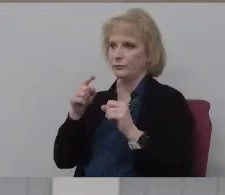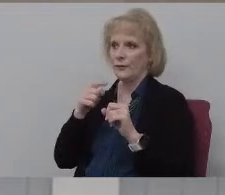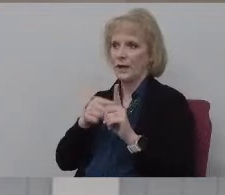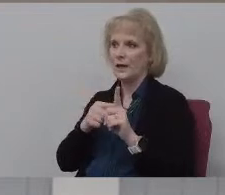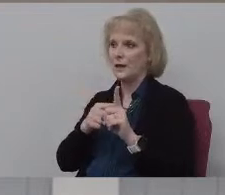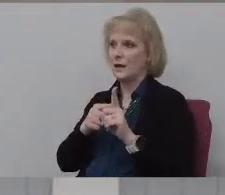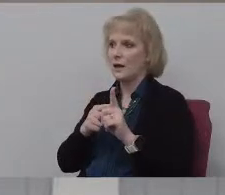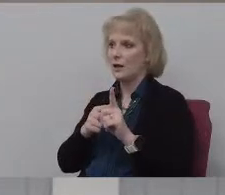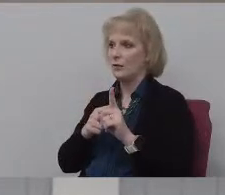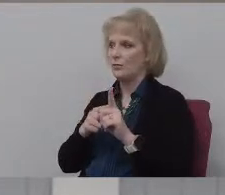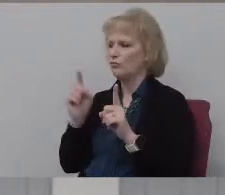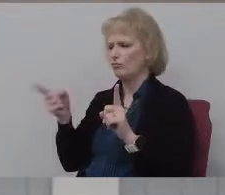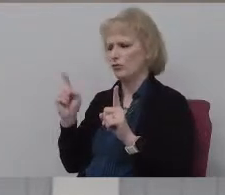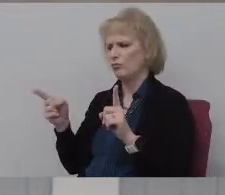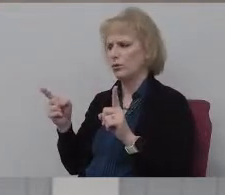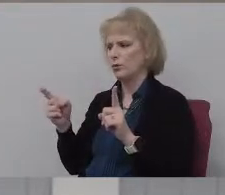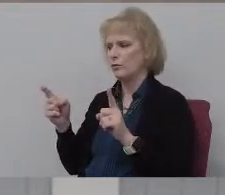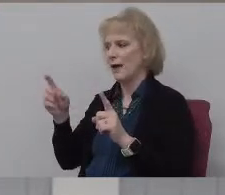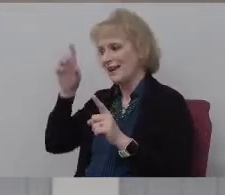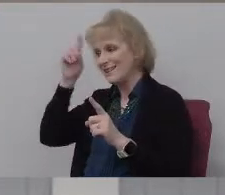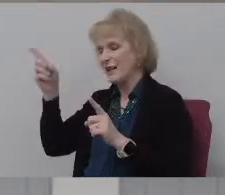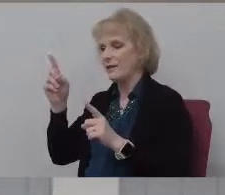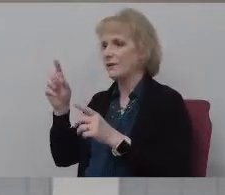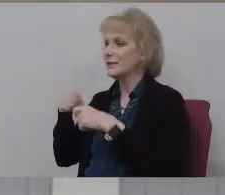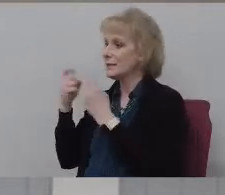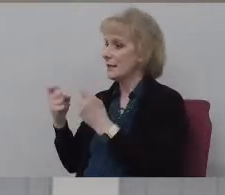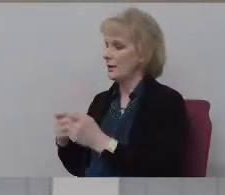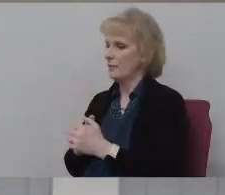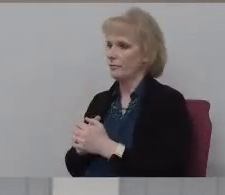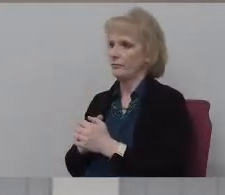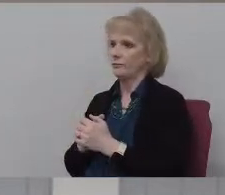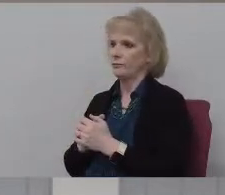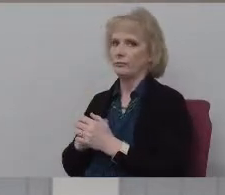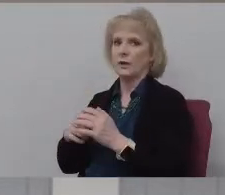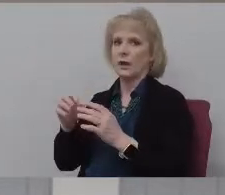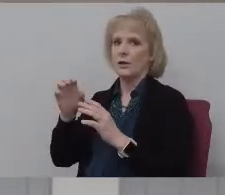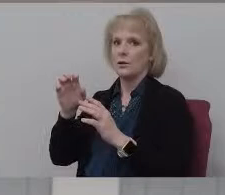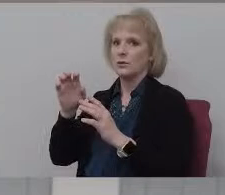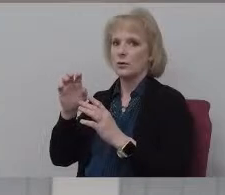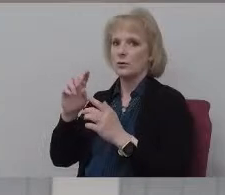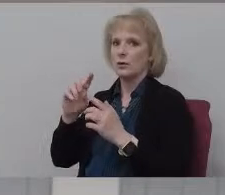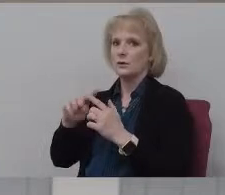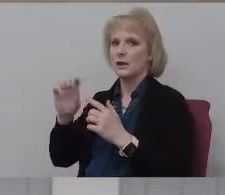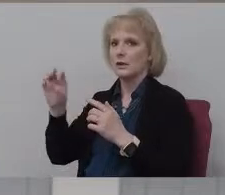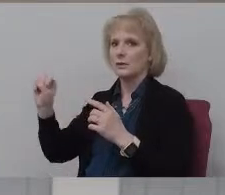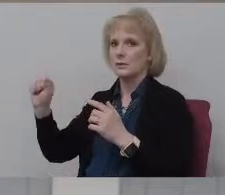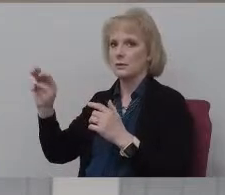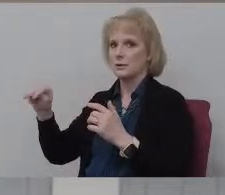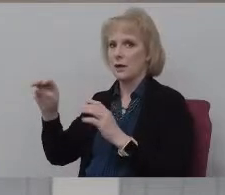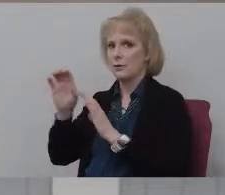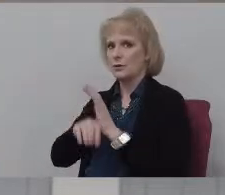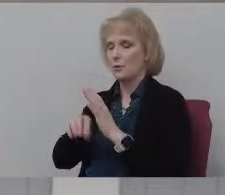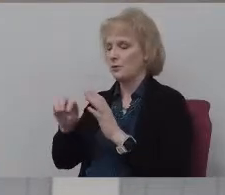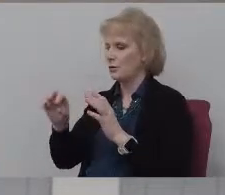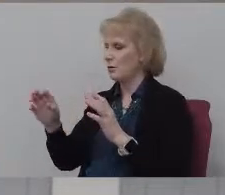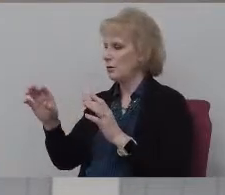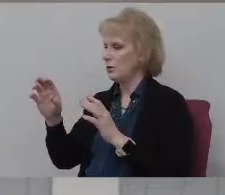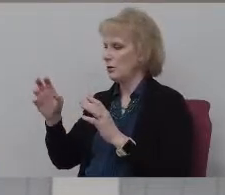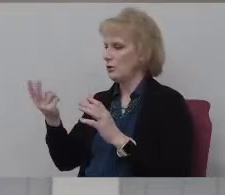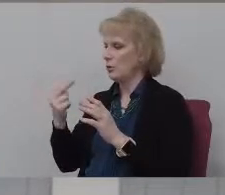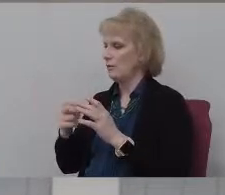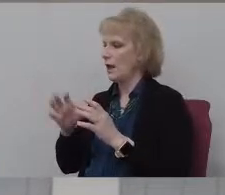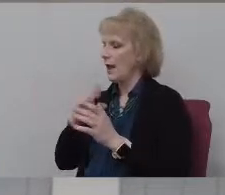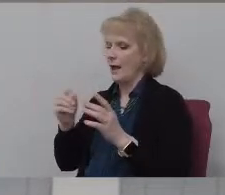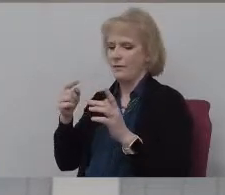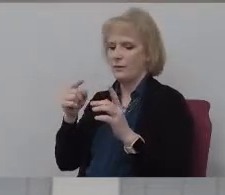reproving King David's sin. So we're going to be in chapter number 12, 2 Samuel chapter number 12, verses 1 through 14. And the Lord sent Nathan